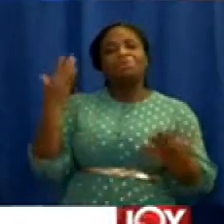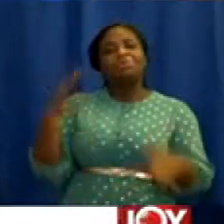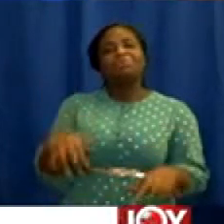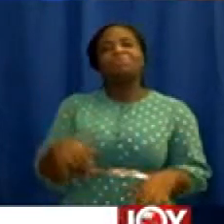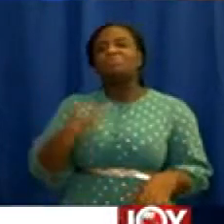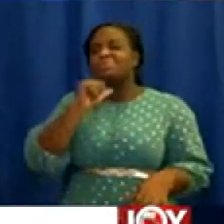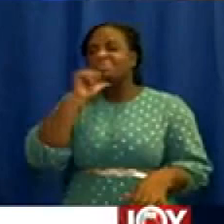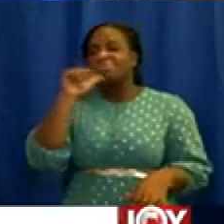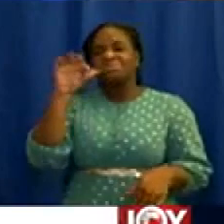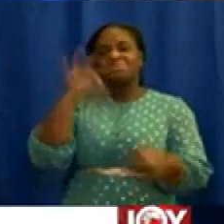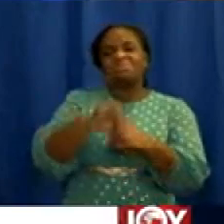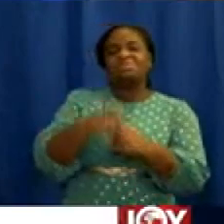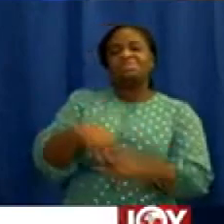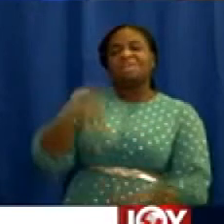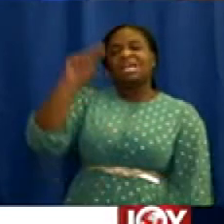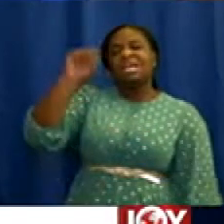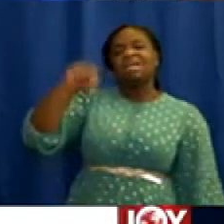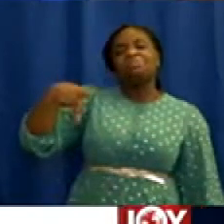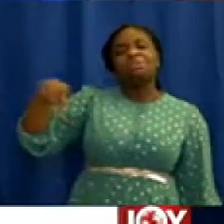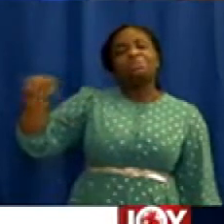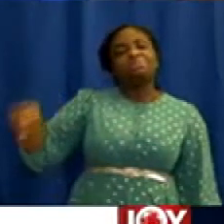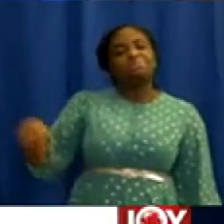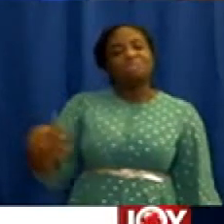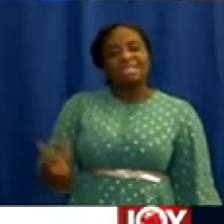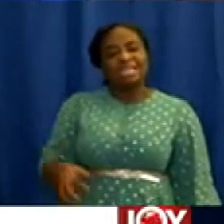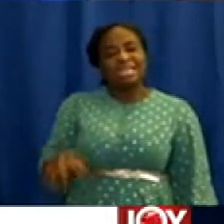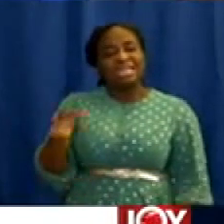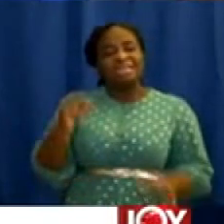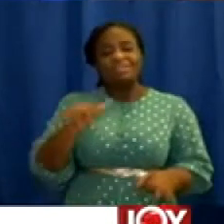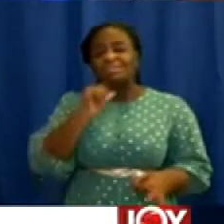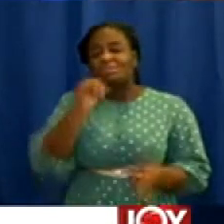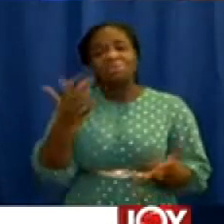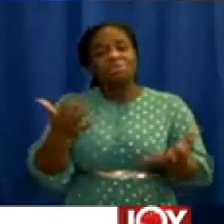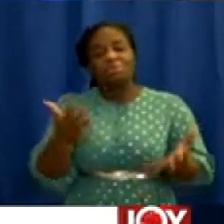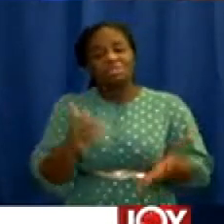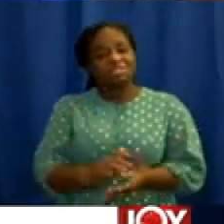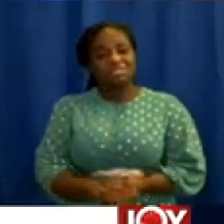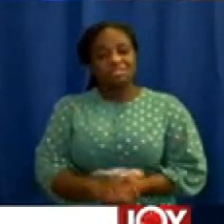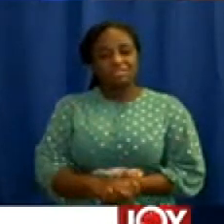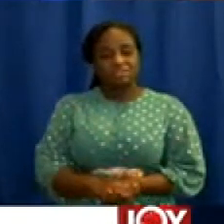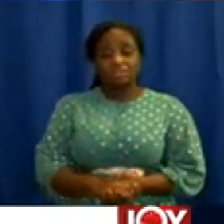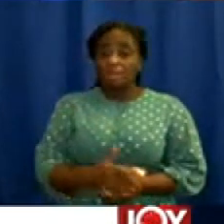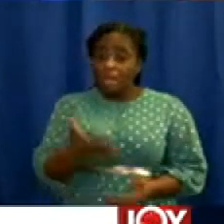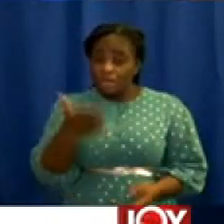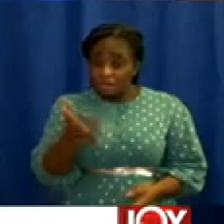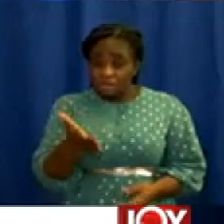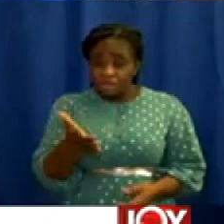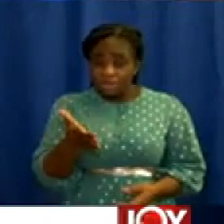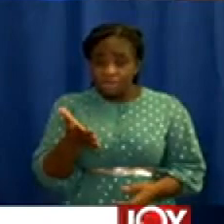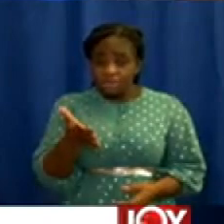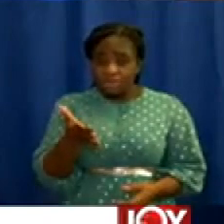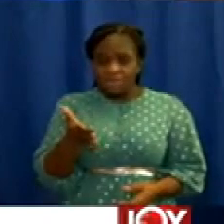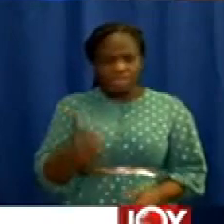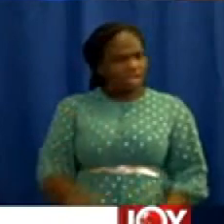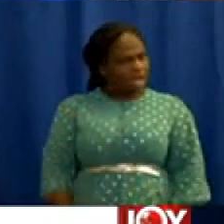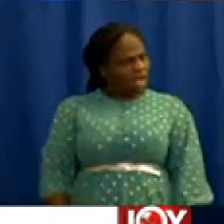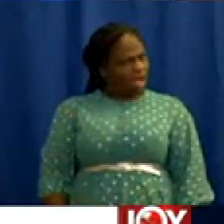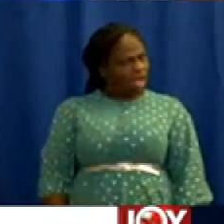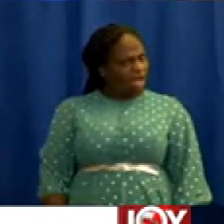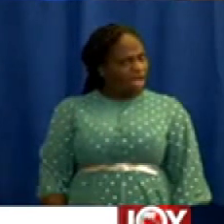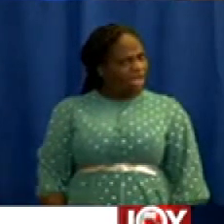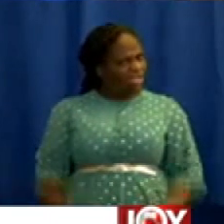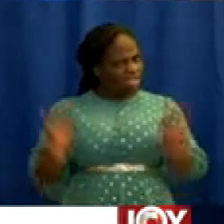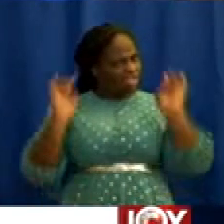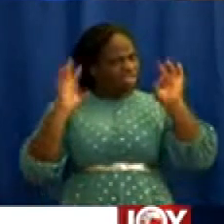vote for the MPP in the 2024 elections if you do not want to. This is an